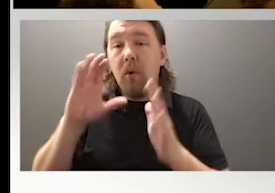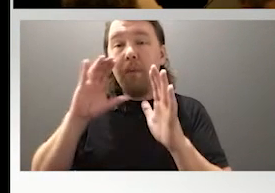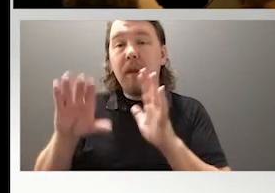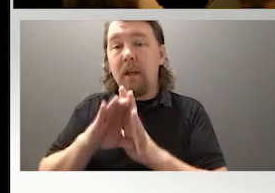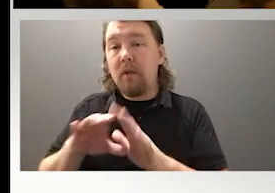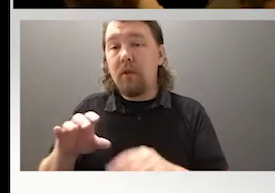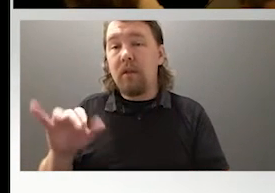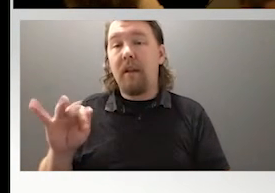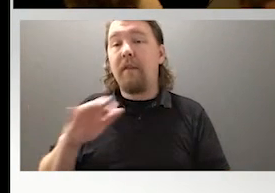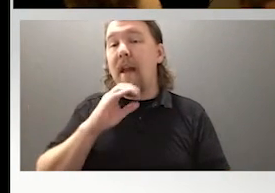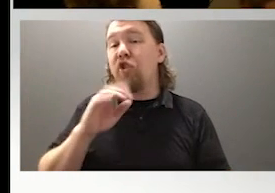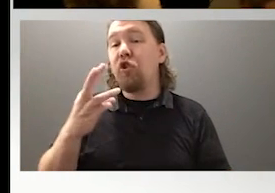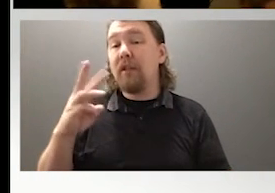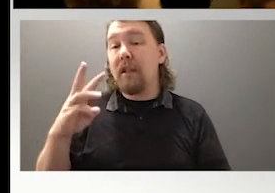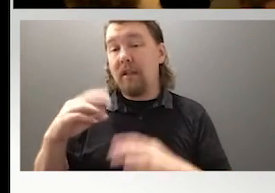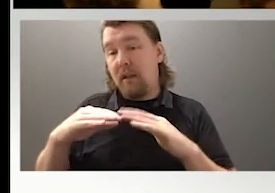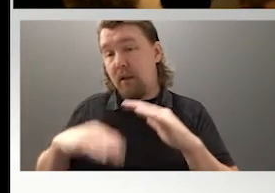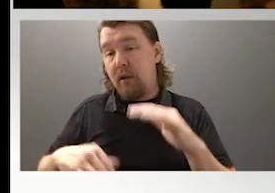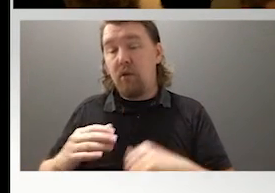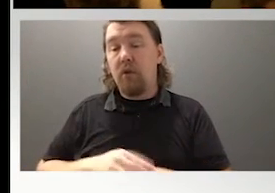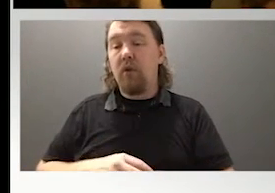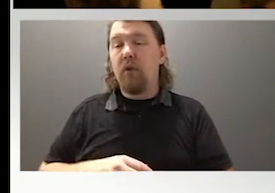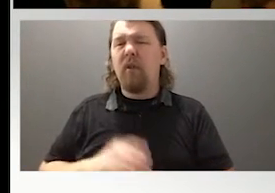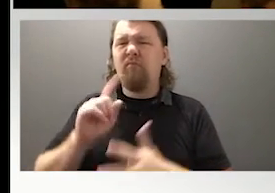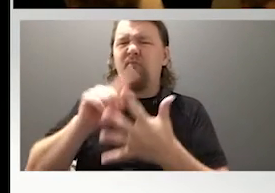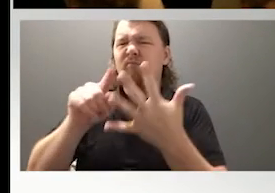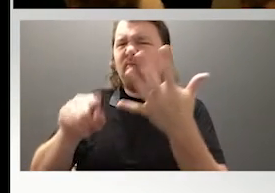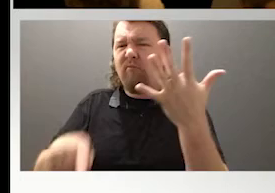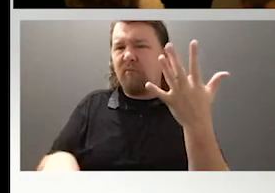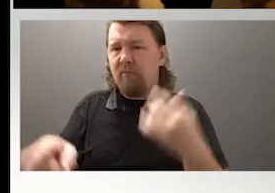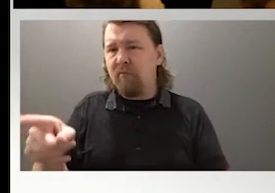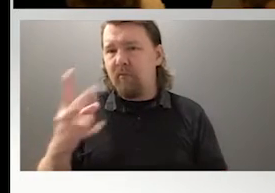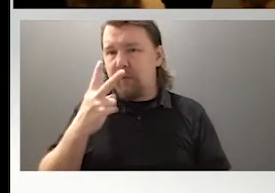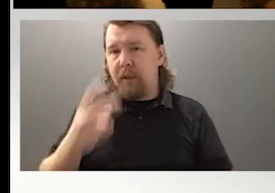for applicants who are 16 years of age or younger.